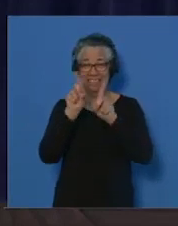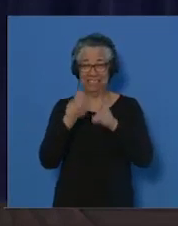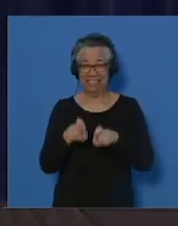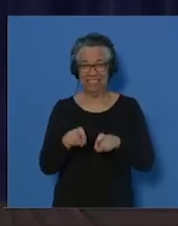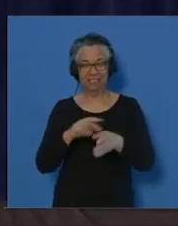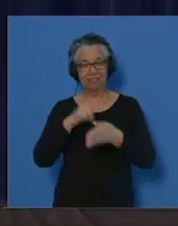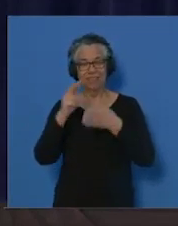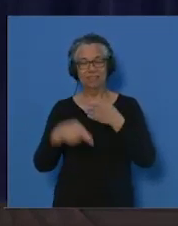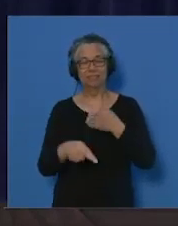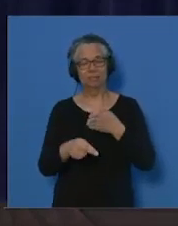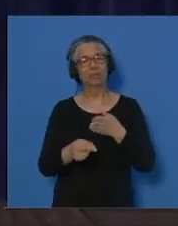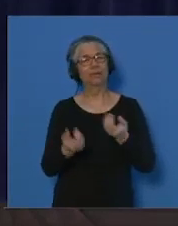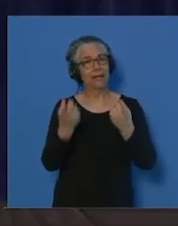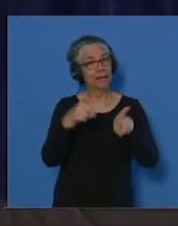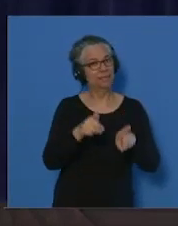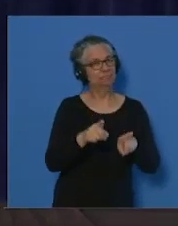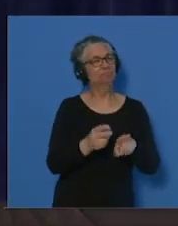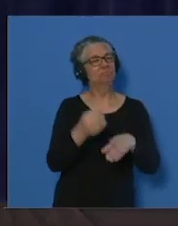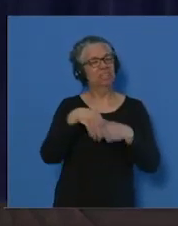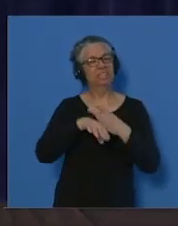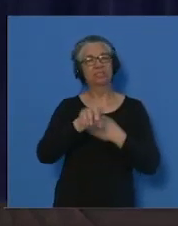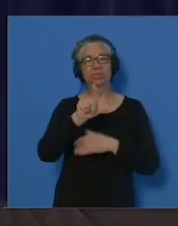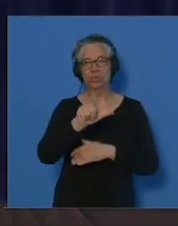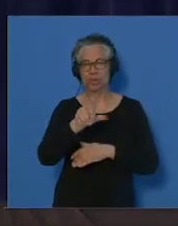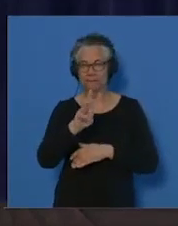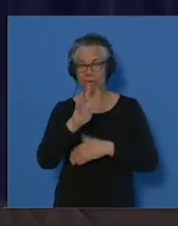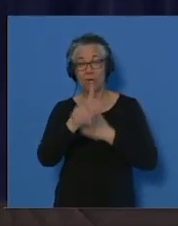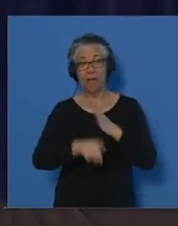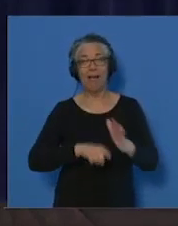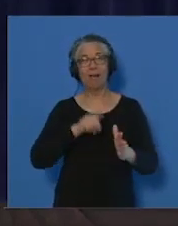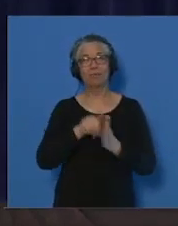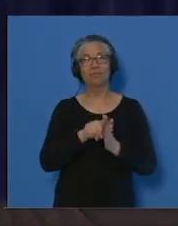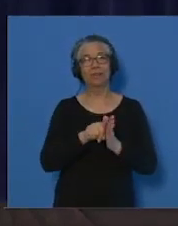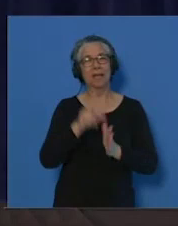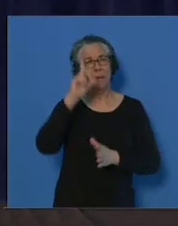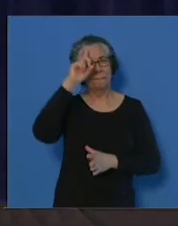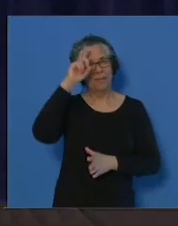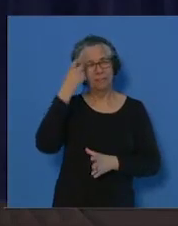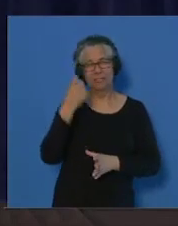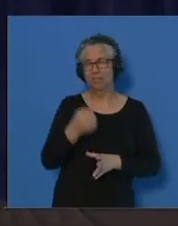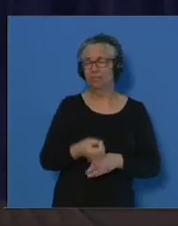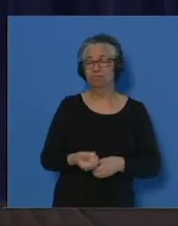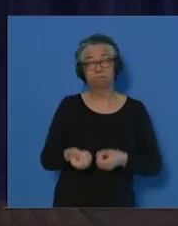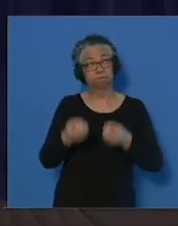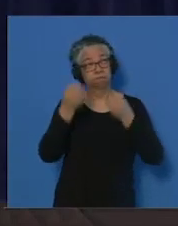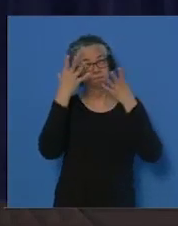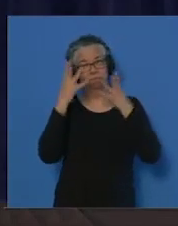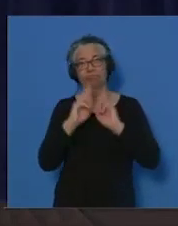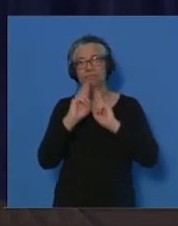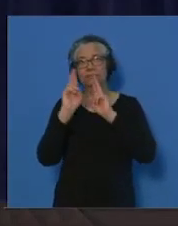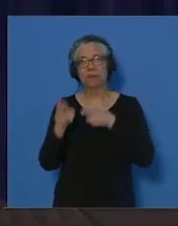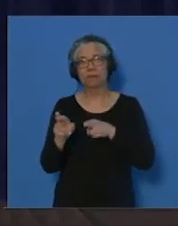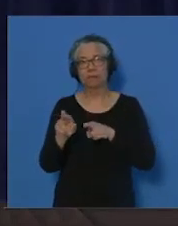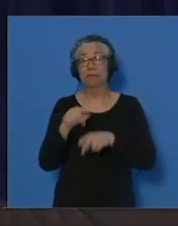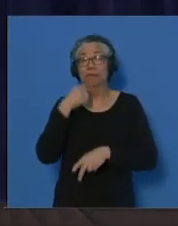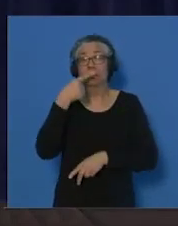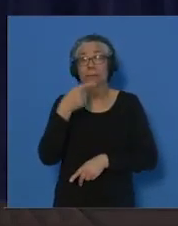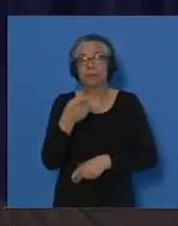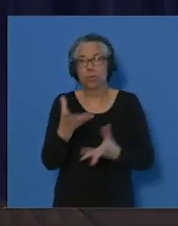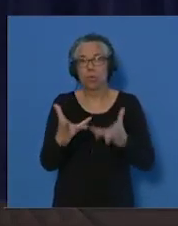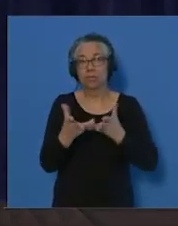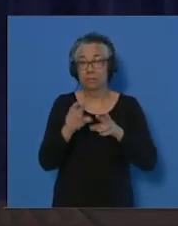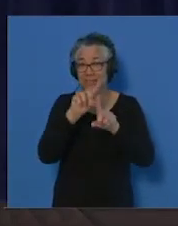in 24 hours. Due to the overwhelming response by the public to be tested